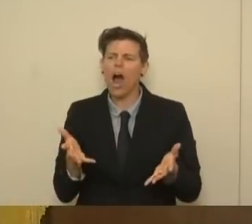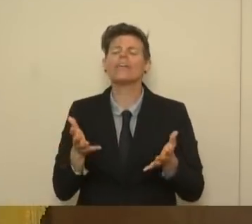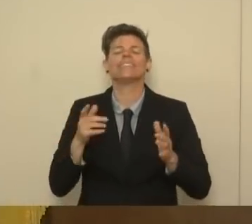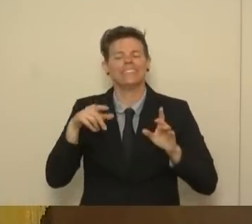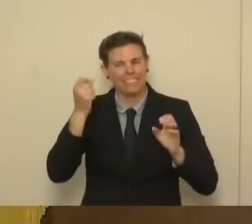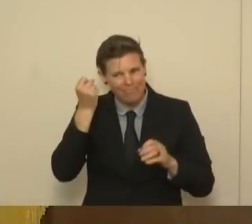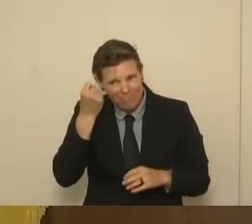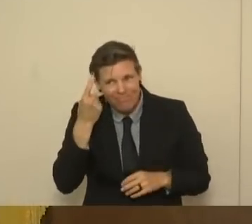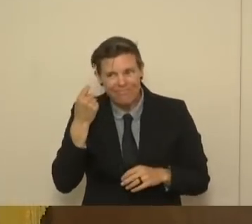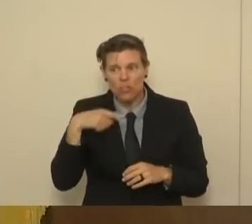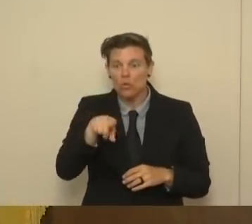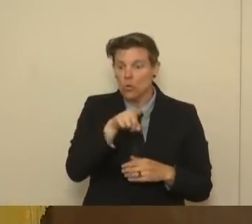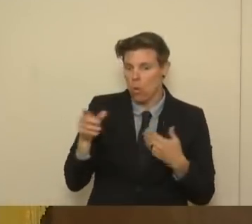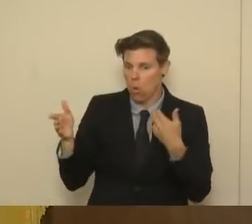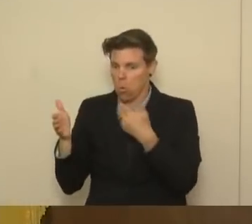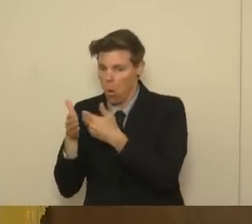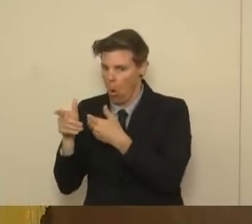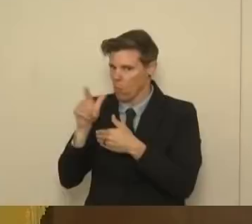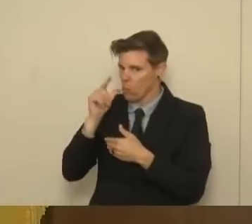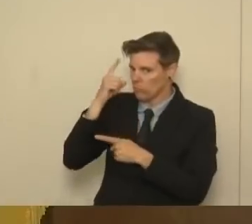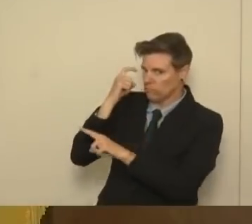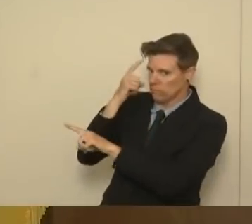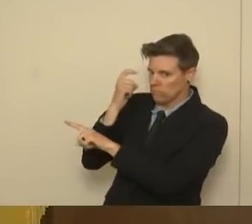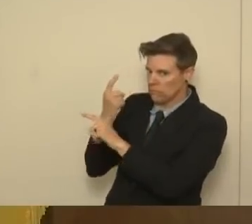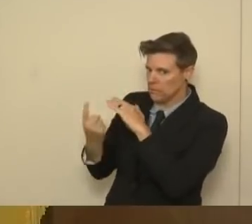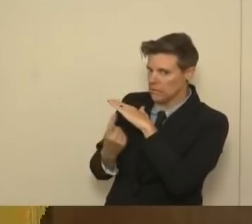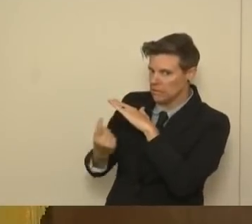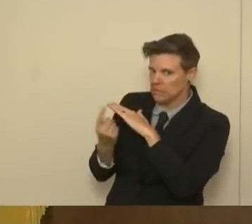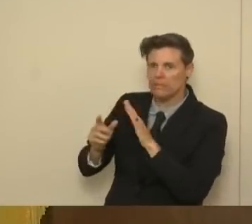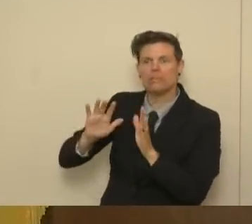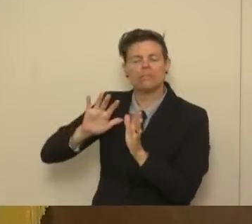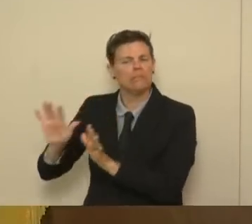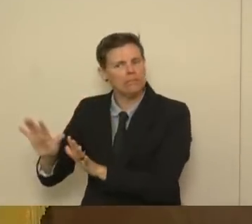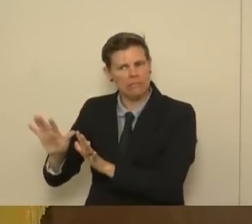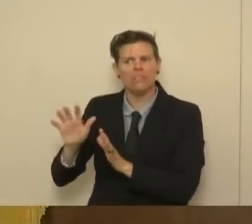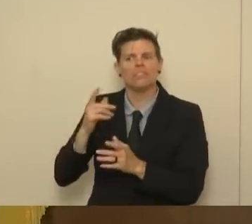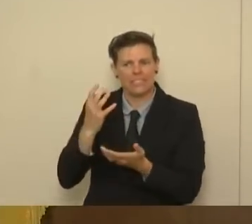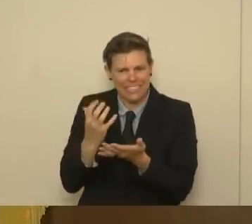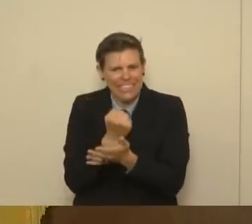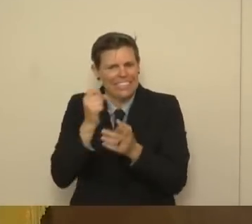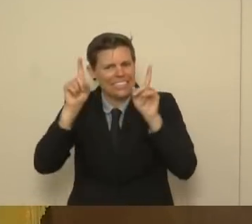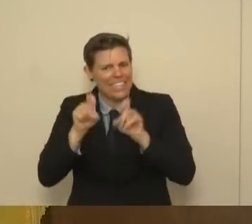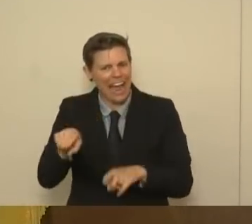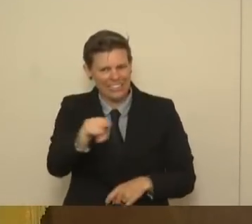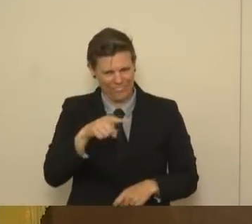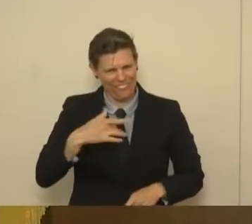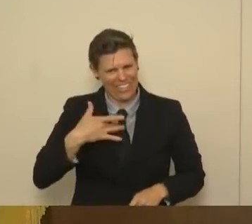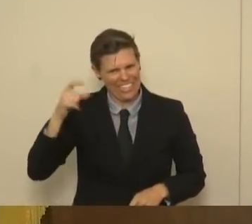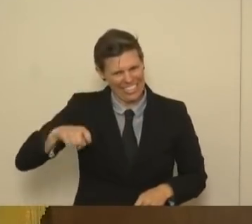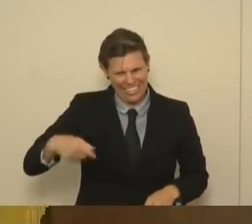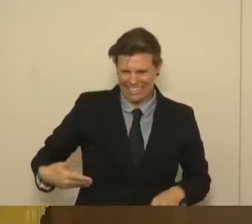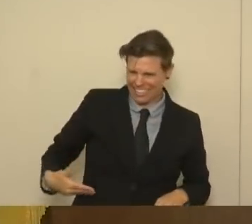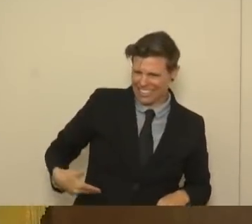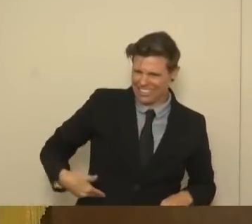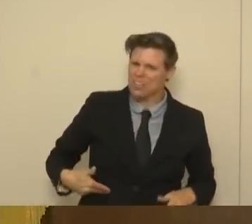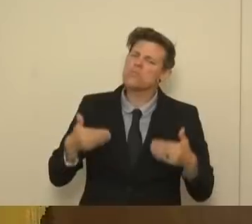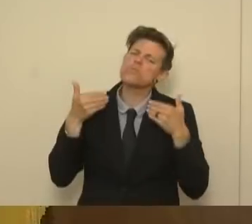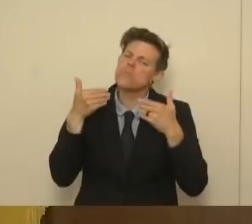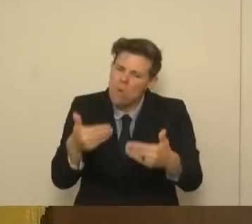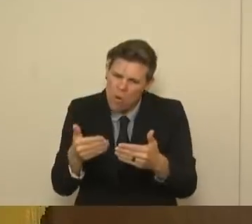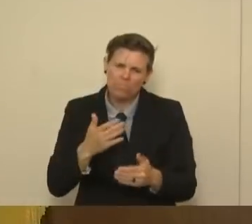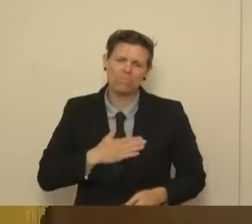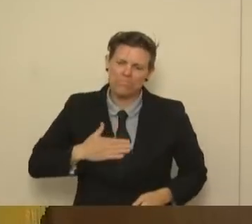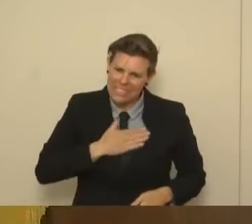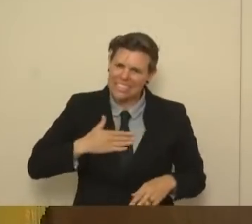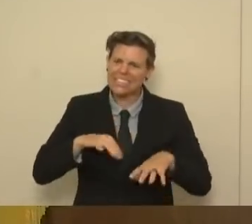getting tested. Part of our success in managing COVID and dealing with outbreaks has absolutely been our aggressive